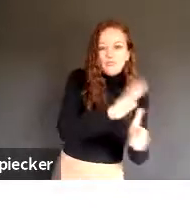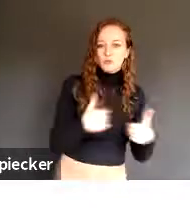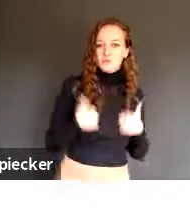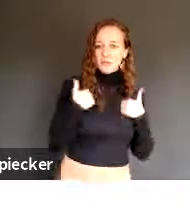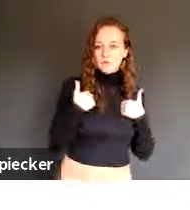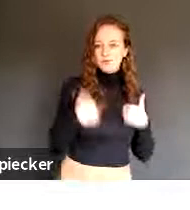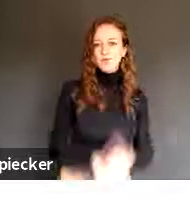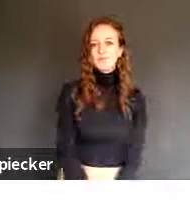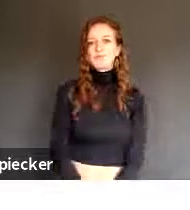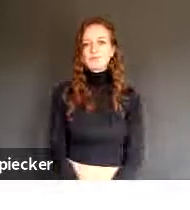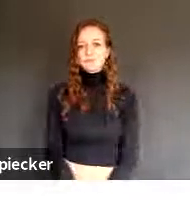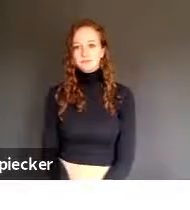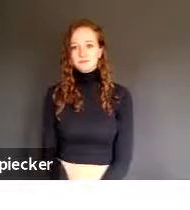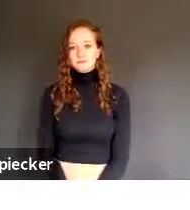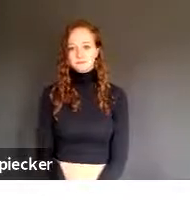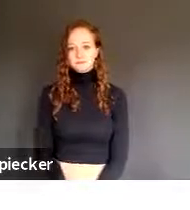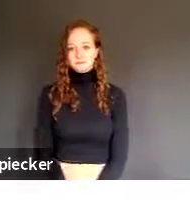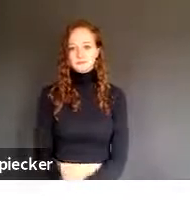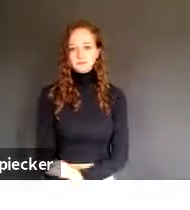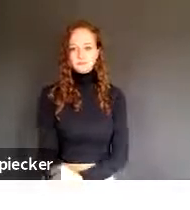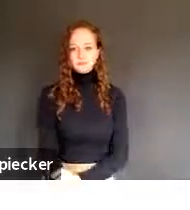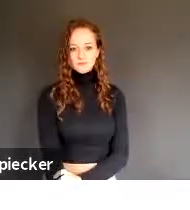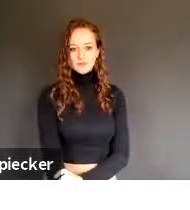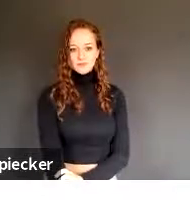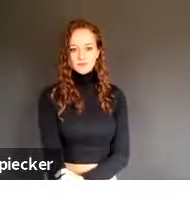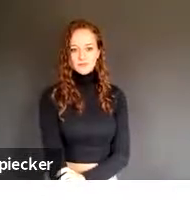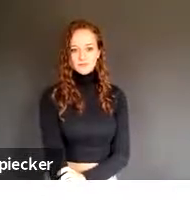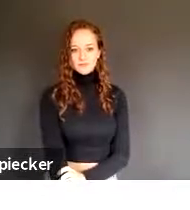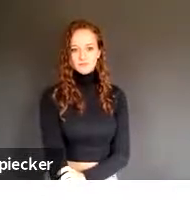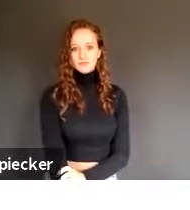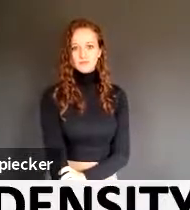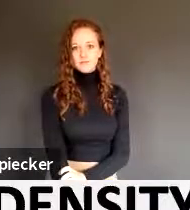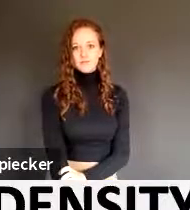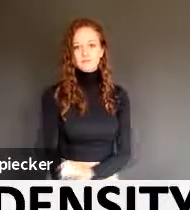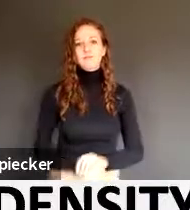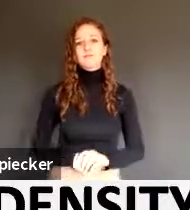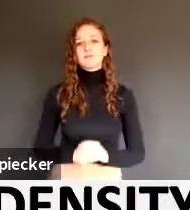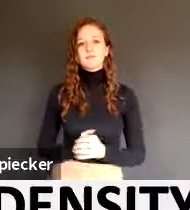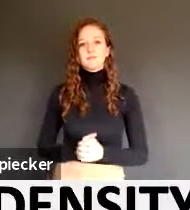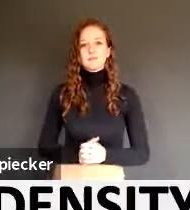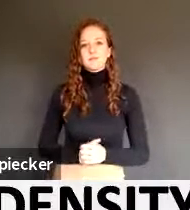did that, we found that herbivores specifically reduced the survival of juvenile kelps.